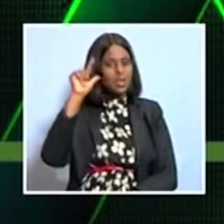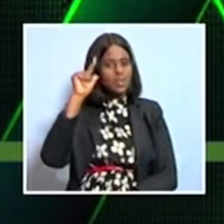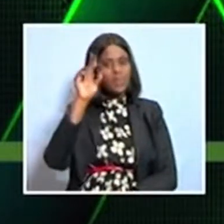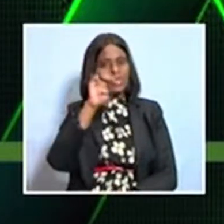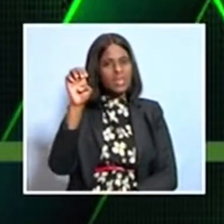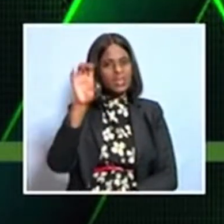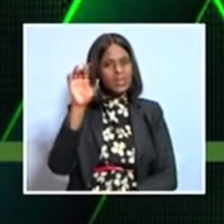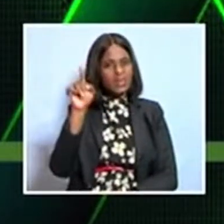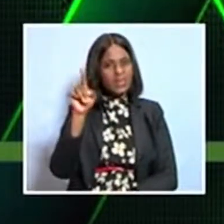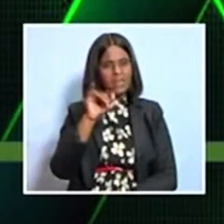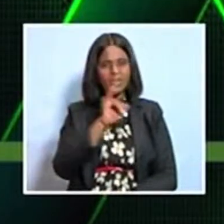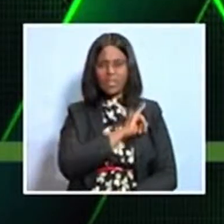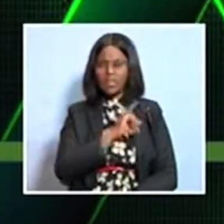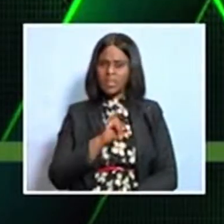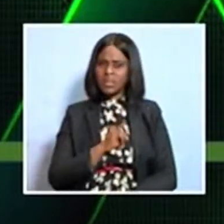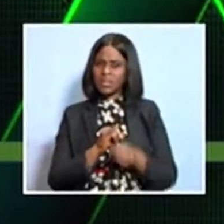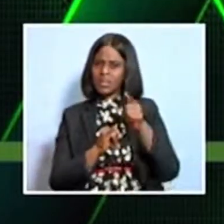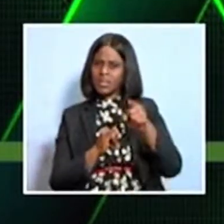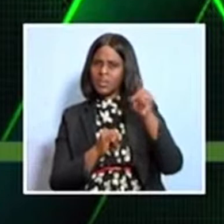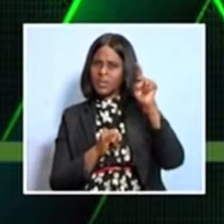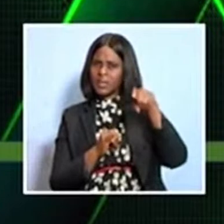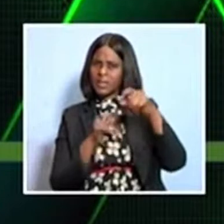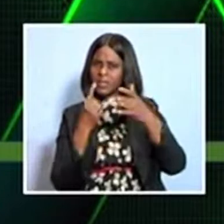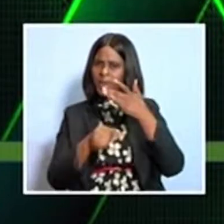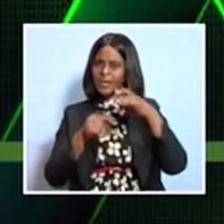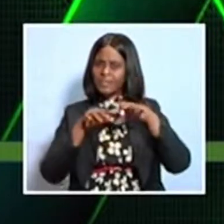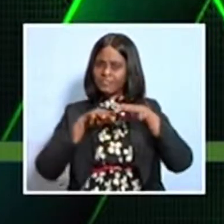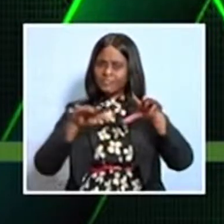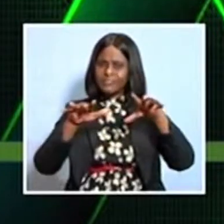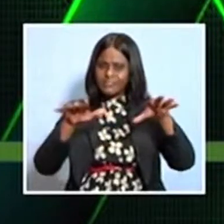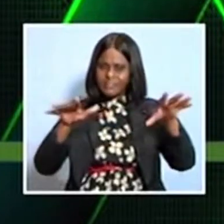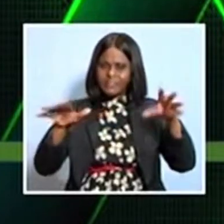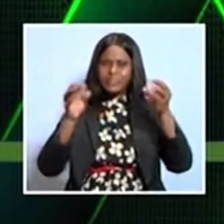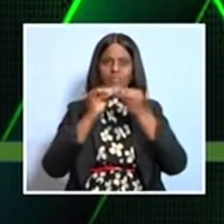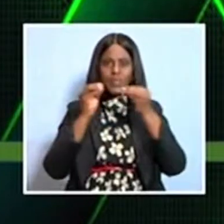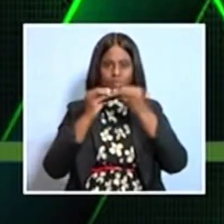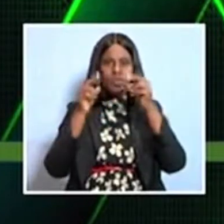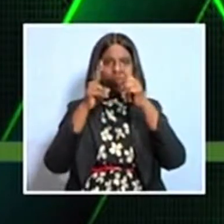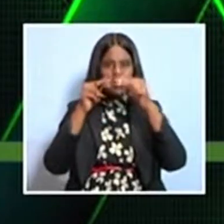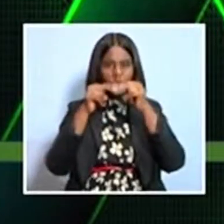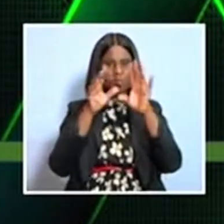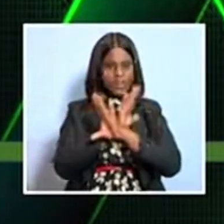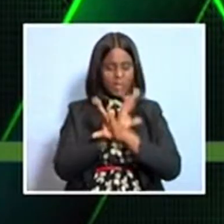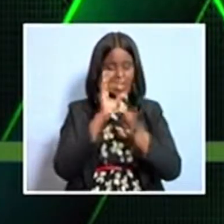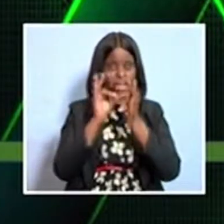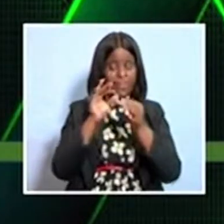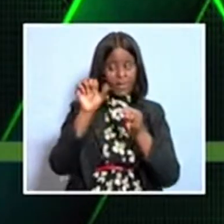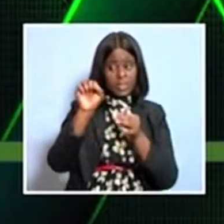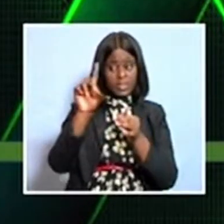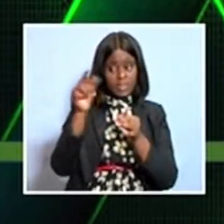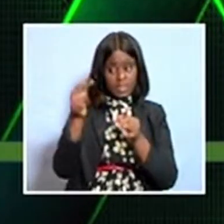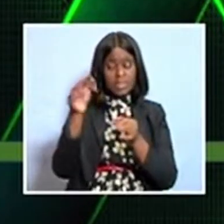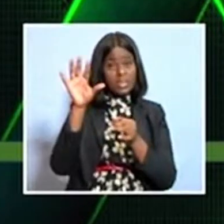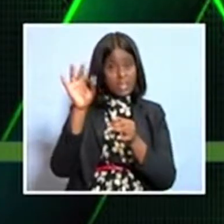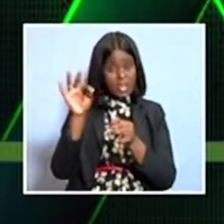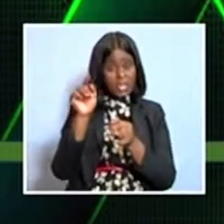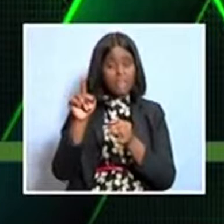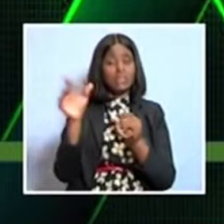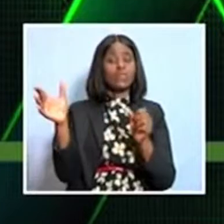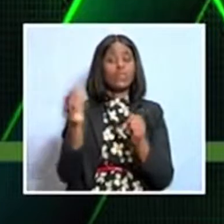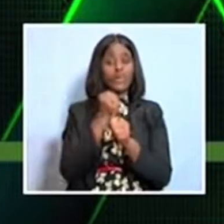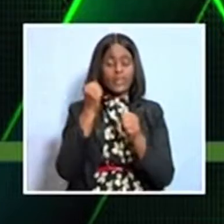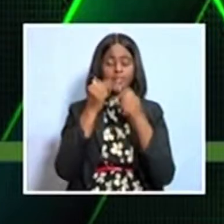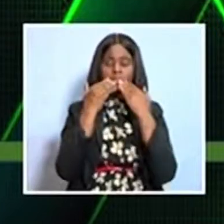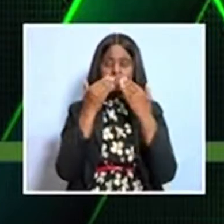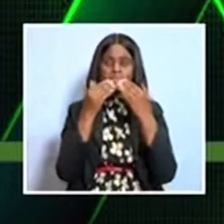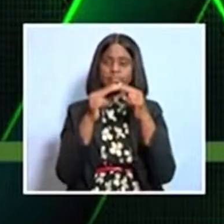Province. Industrialization needs to be rolled out in rural Zambia if SDG 9 is to be realized. Thank you so